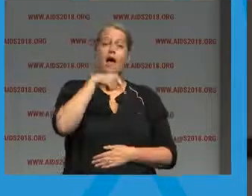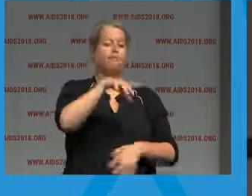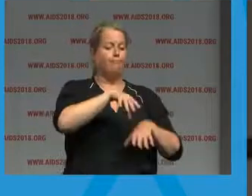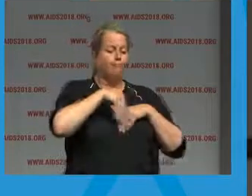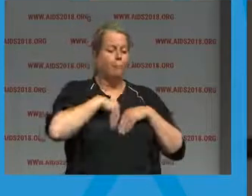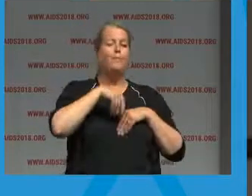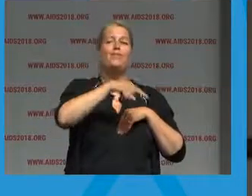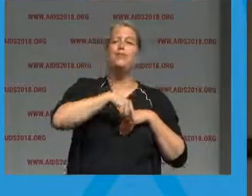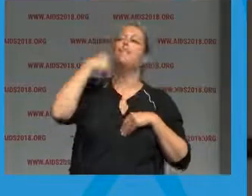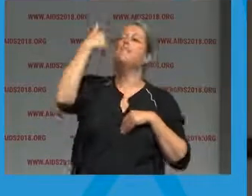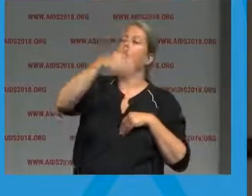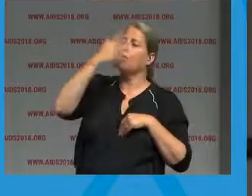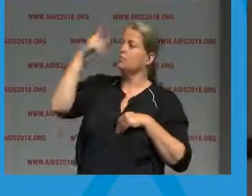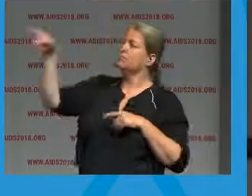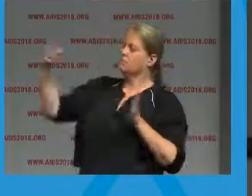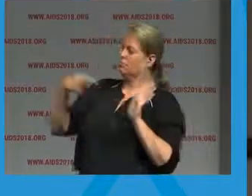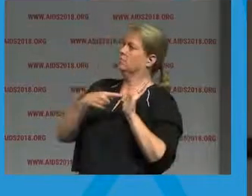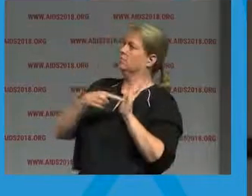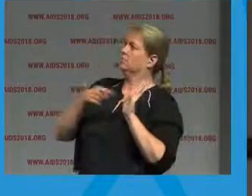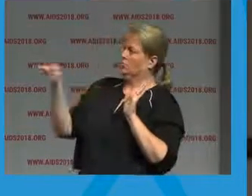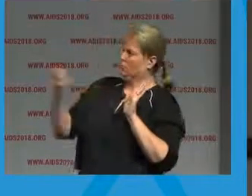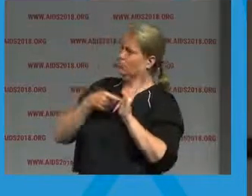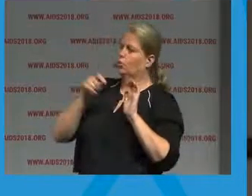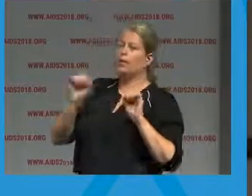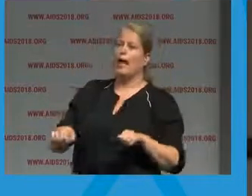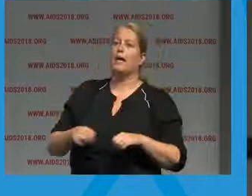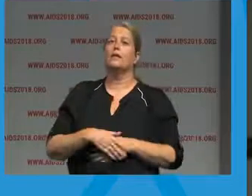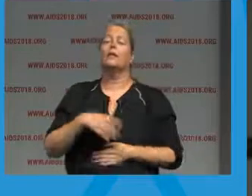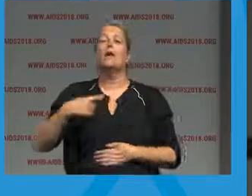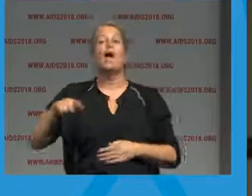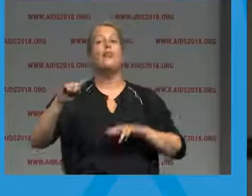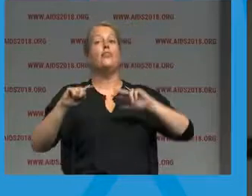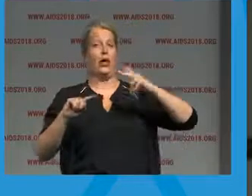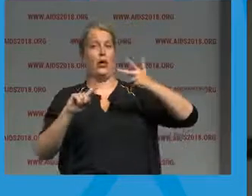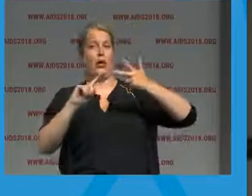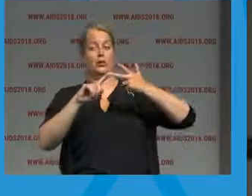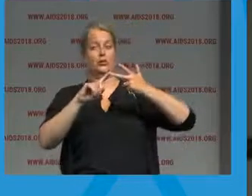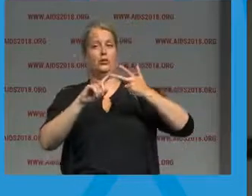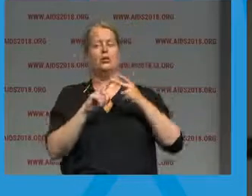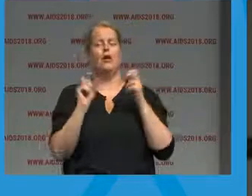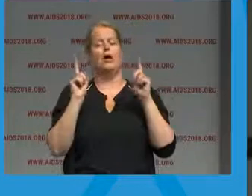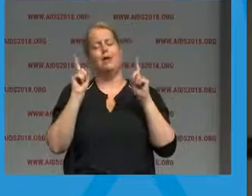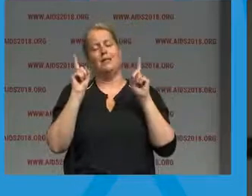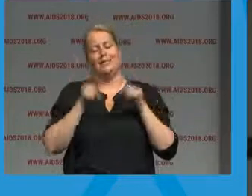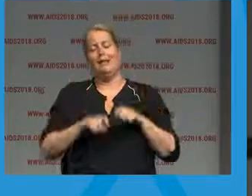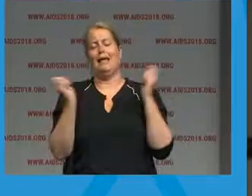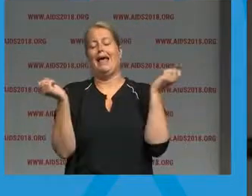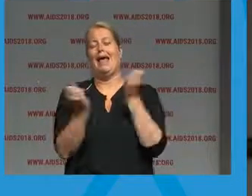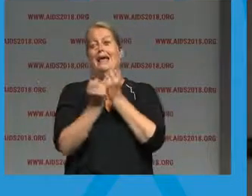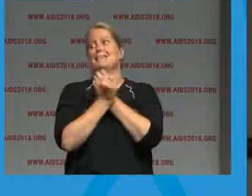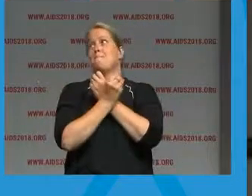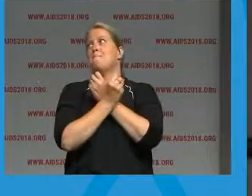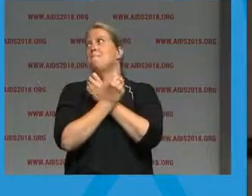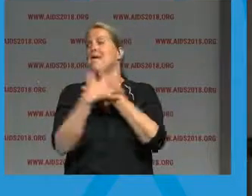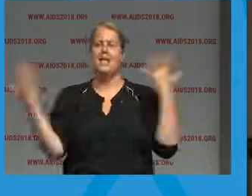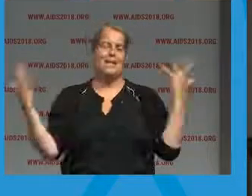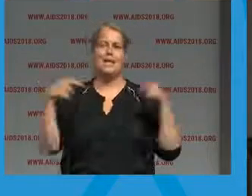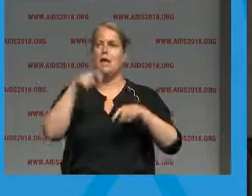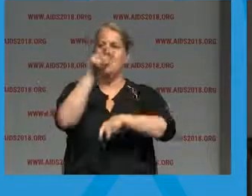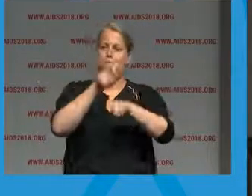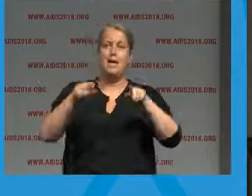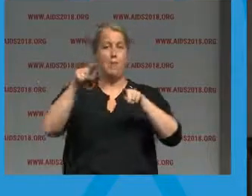to. So I think two things, and the third thing is, of course, we need to have as many people from the affected community as